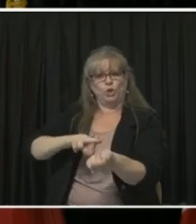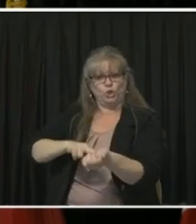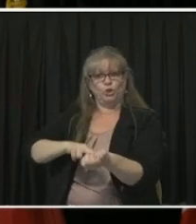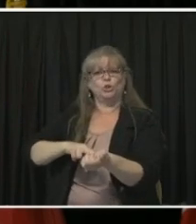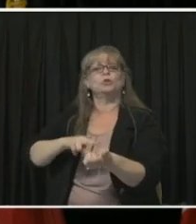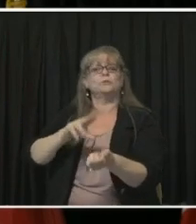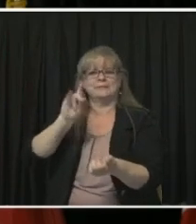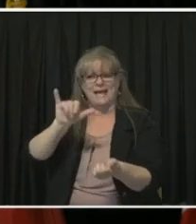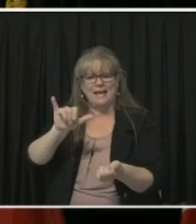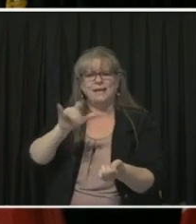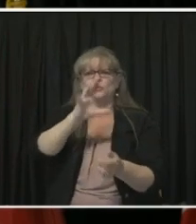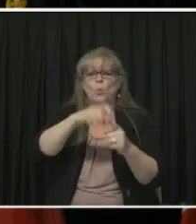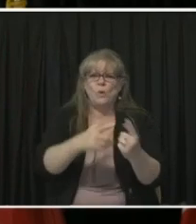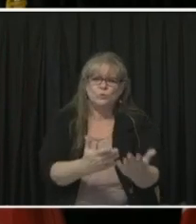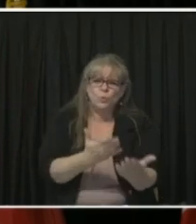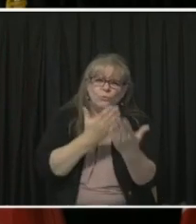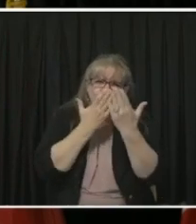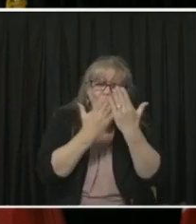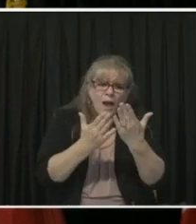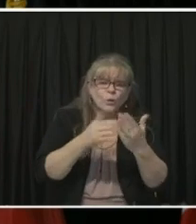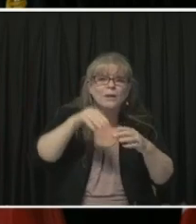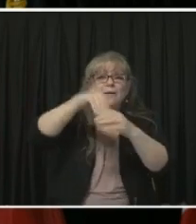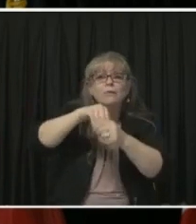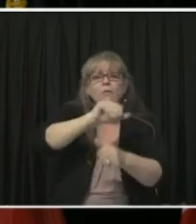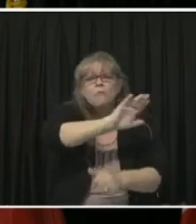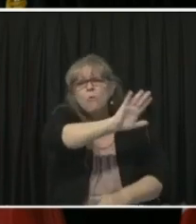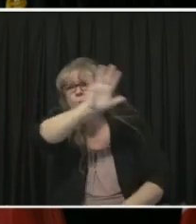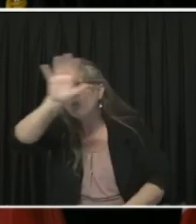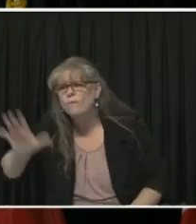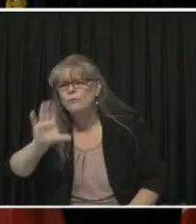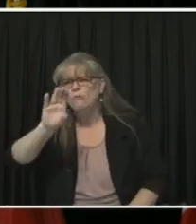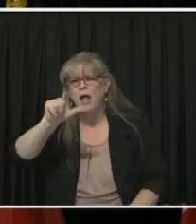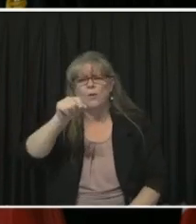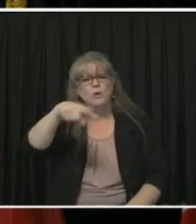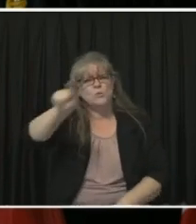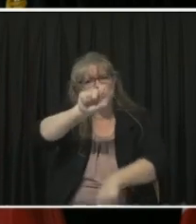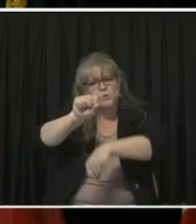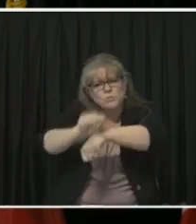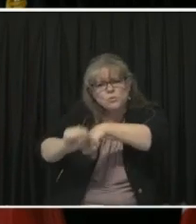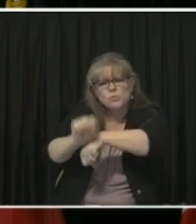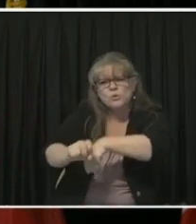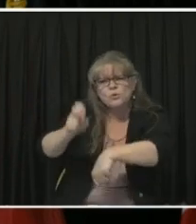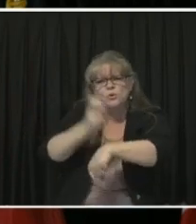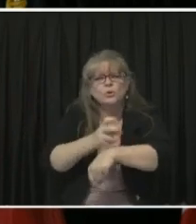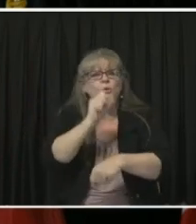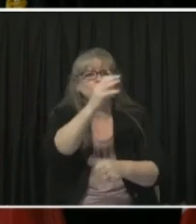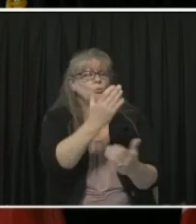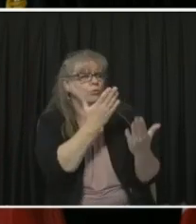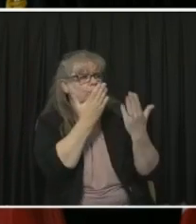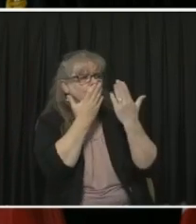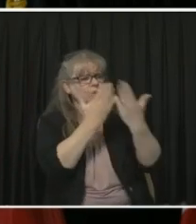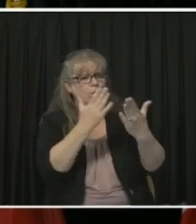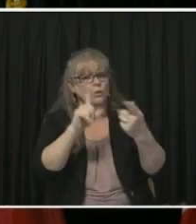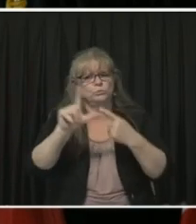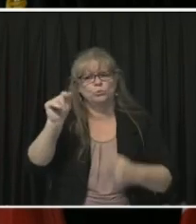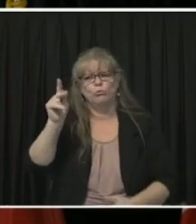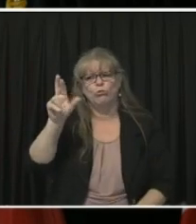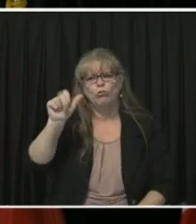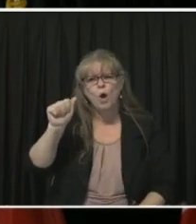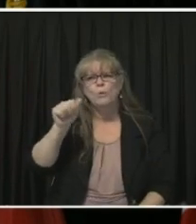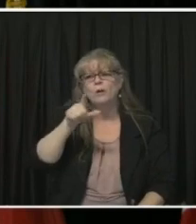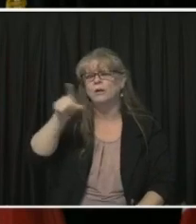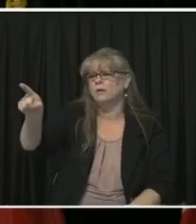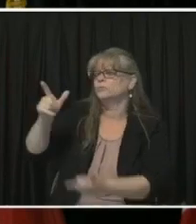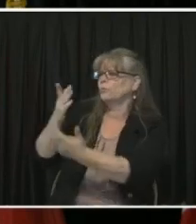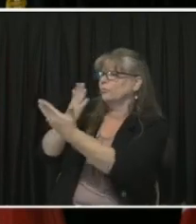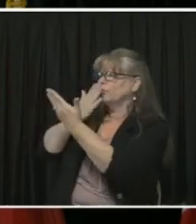their best to help with this crisis. Thank you, Laura, and thank you, nurses. I also want to give an update on where we are with the